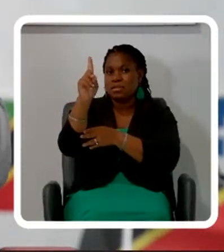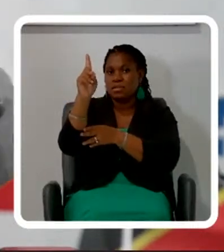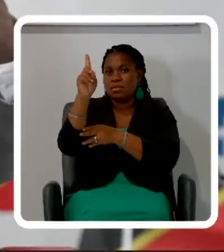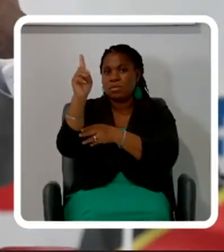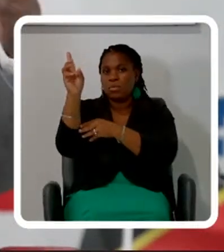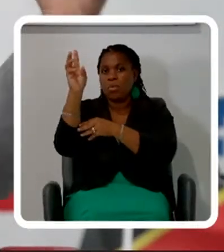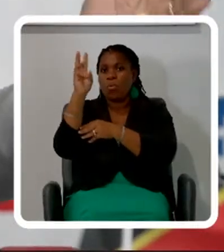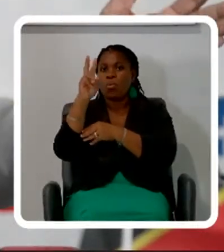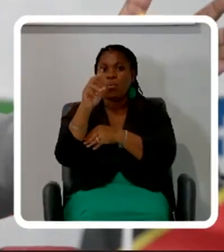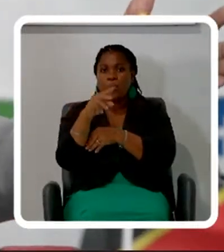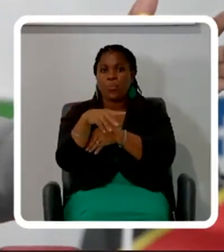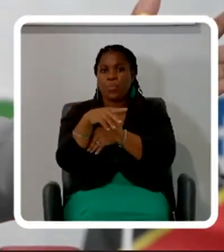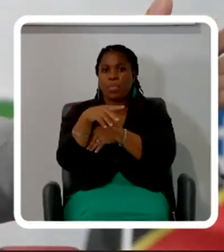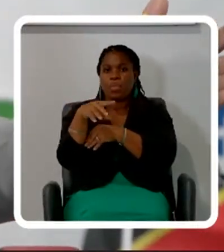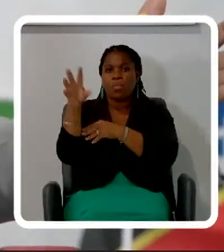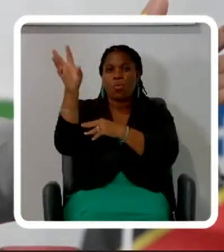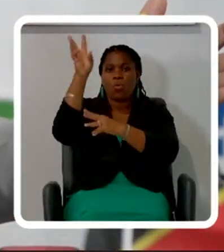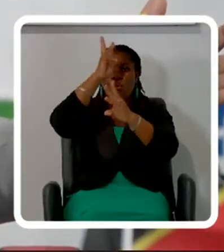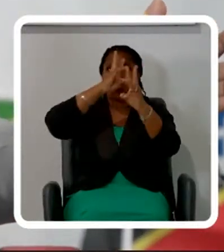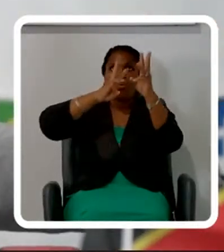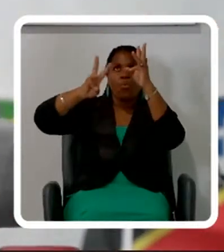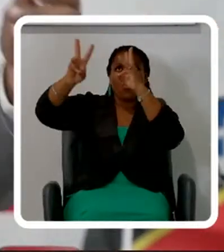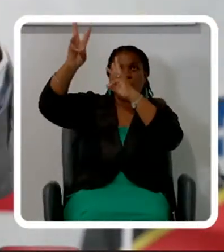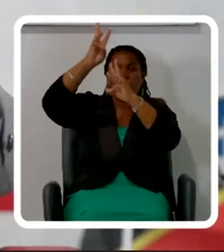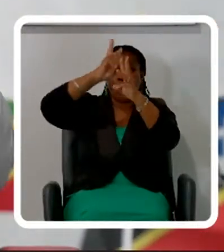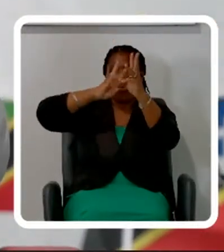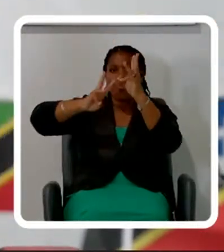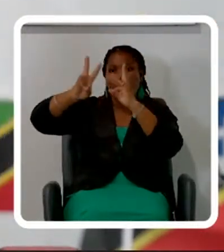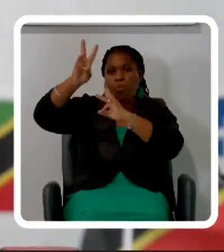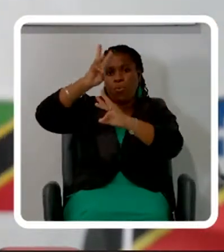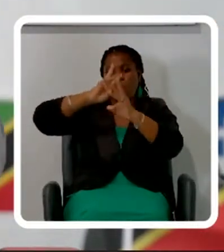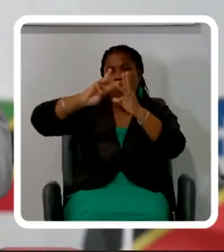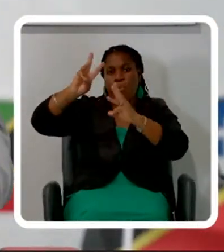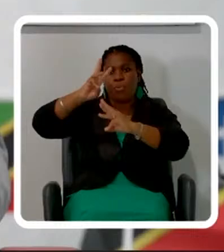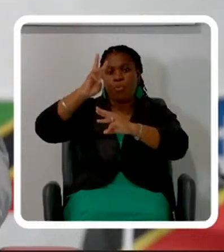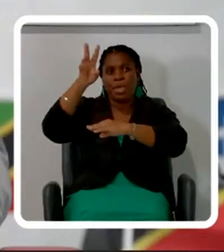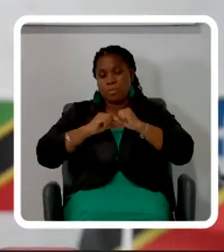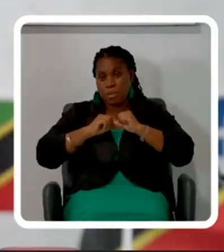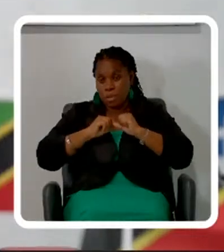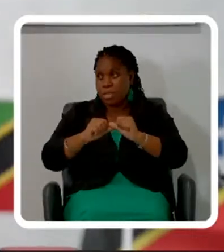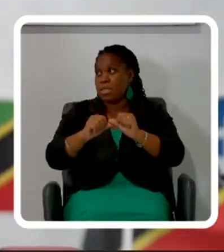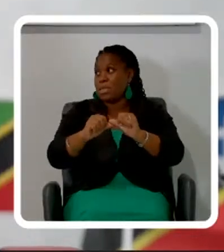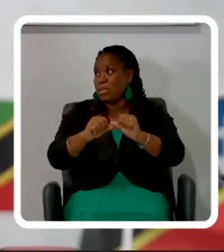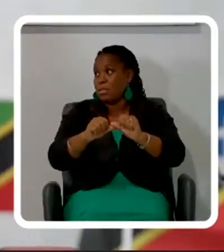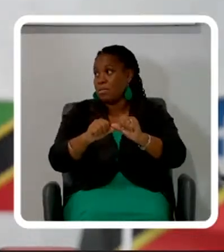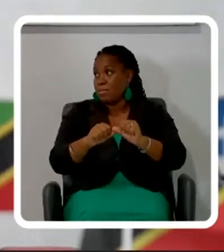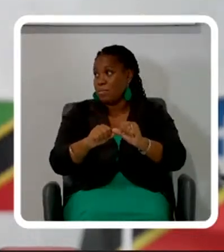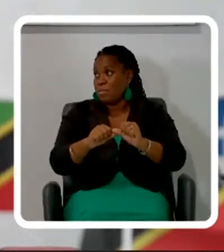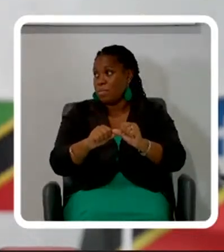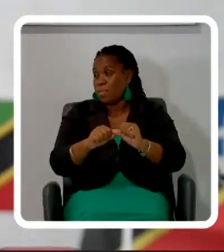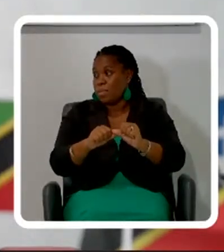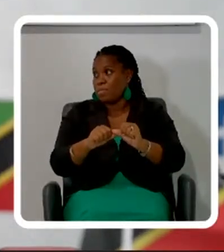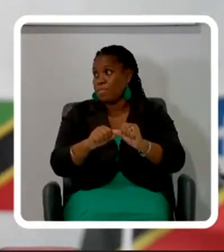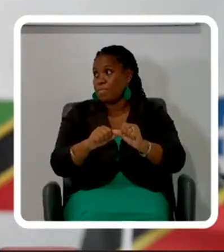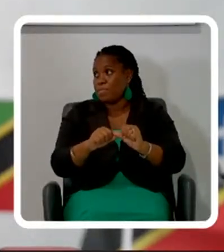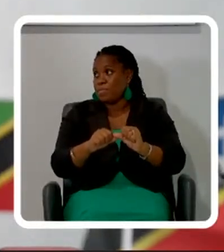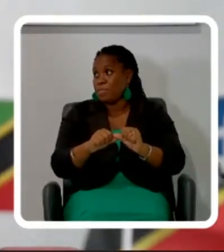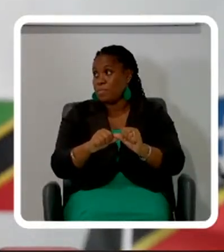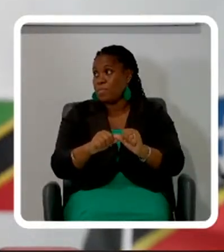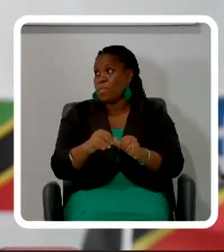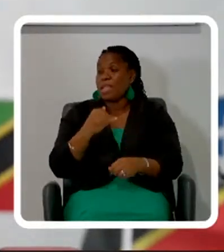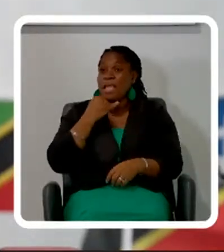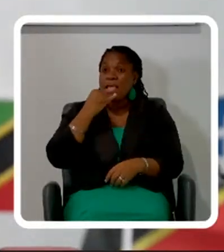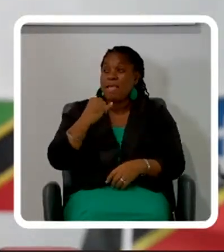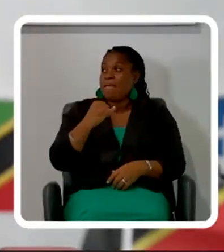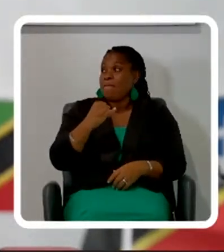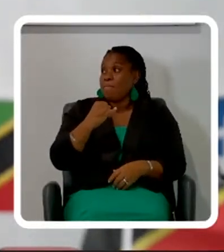relevant maybe 10, 15 years ago, because, the other thing that is driving this is a war in the Middle East, and if the energy